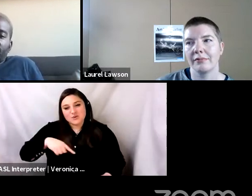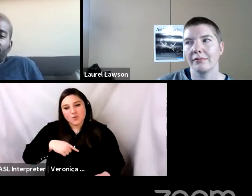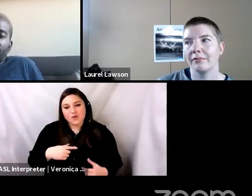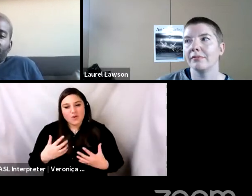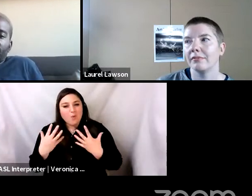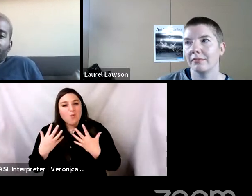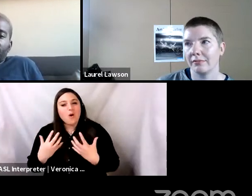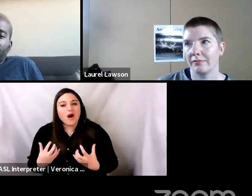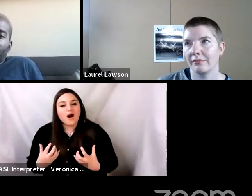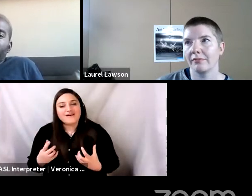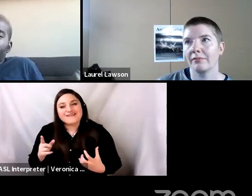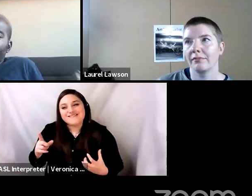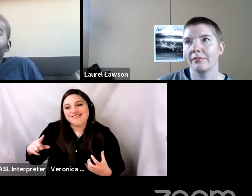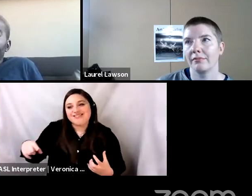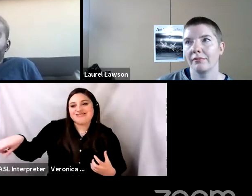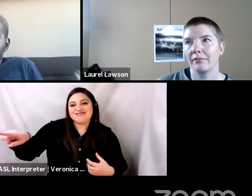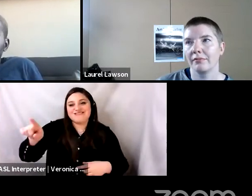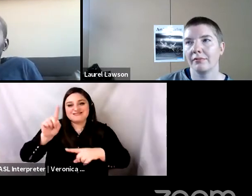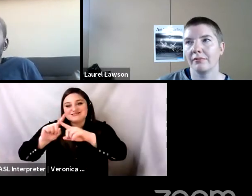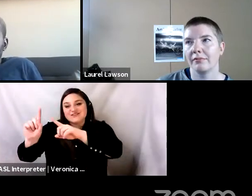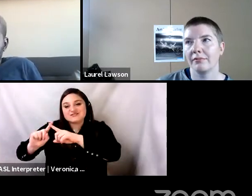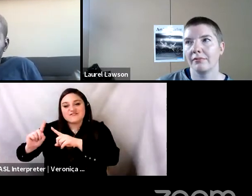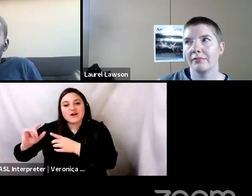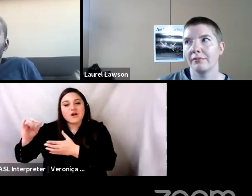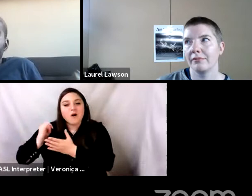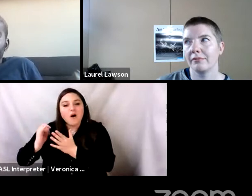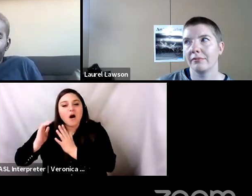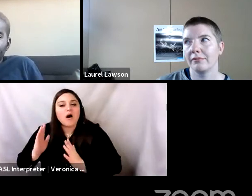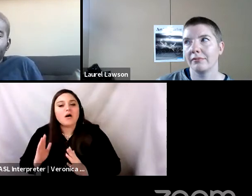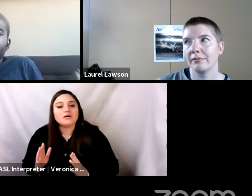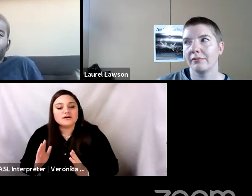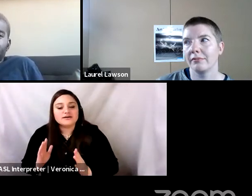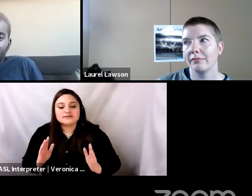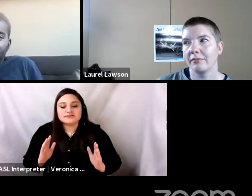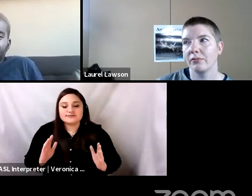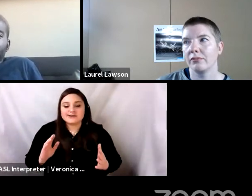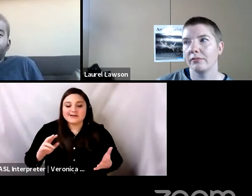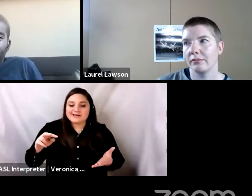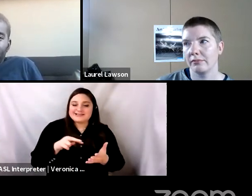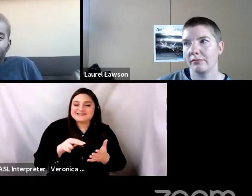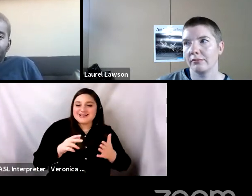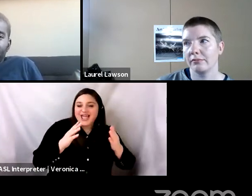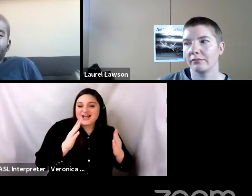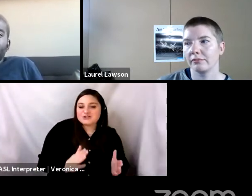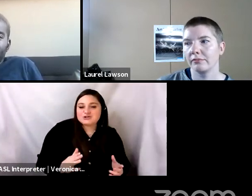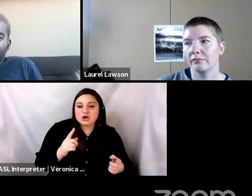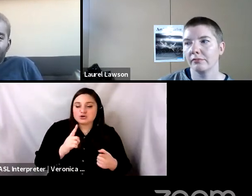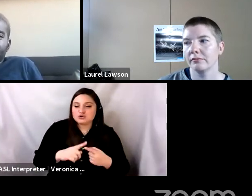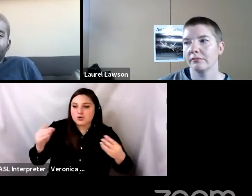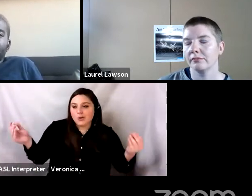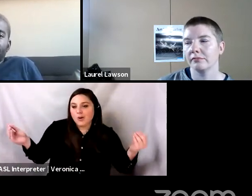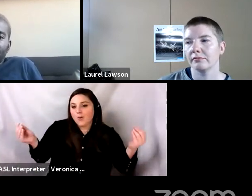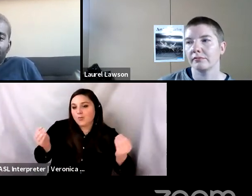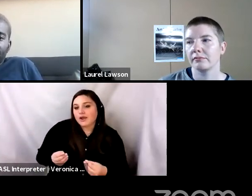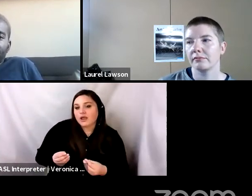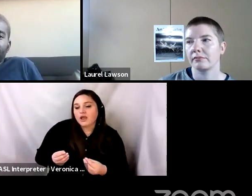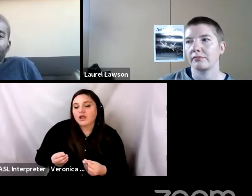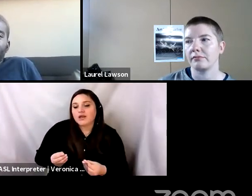perspective driven kinds of movement exercises. And I think that really